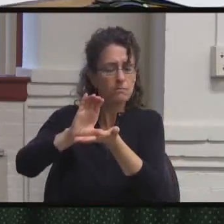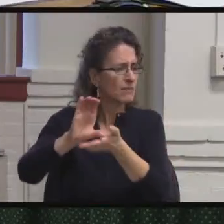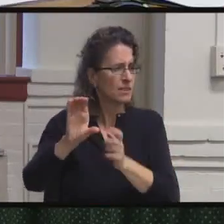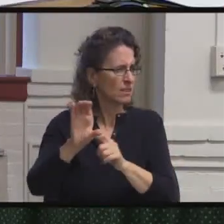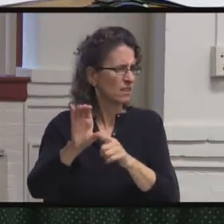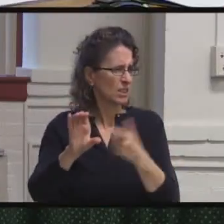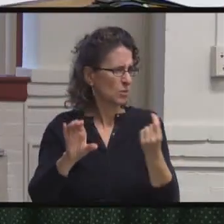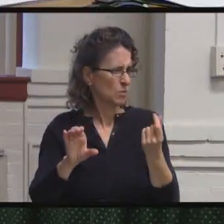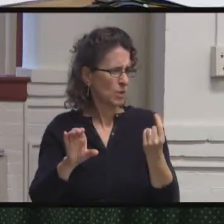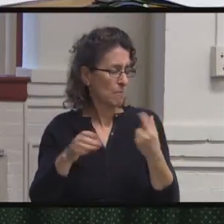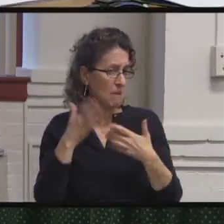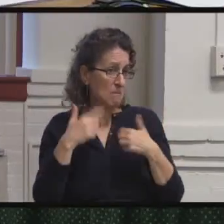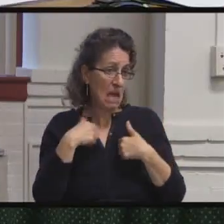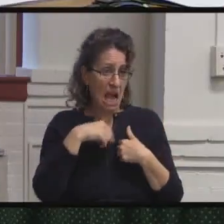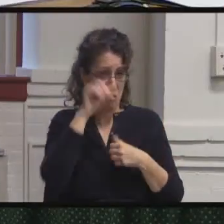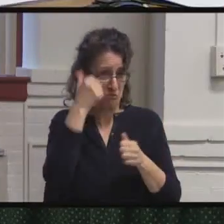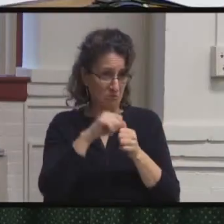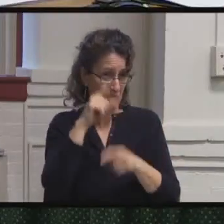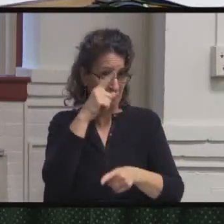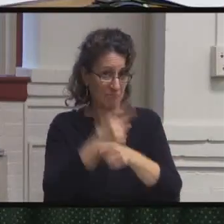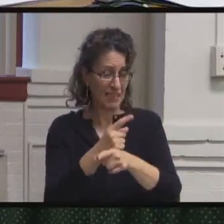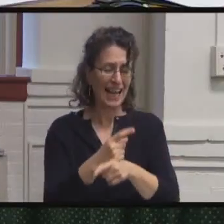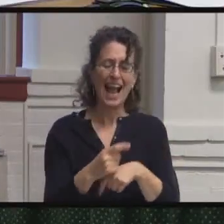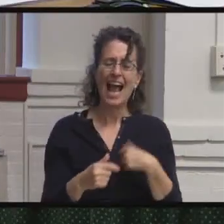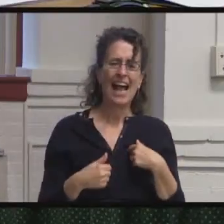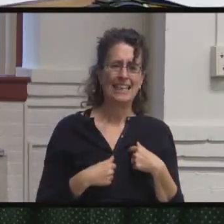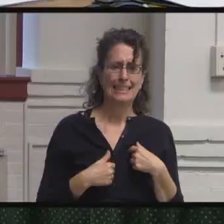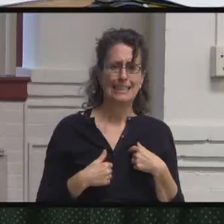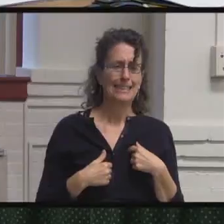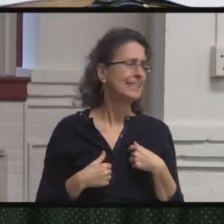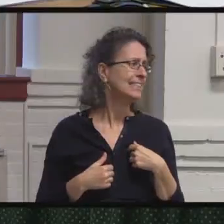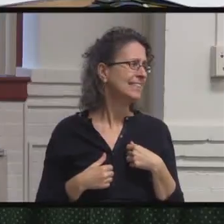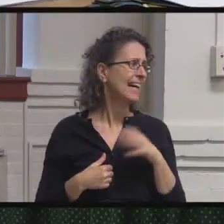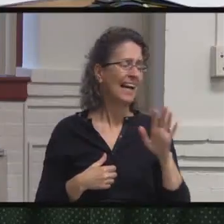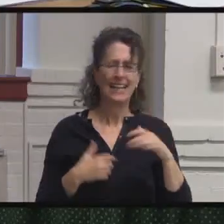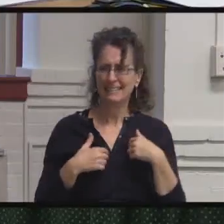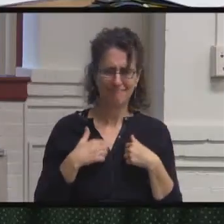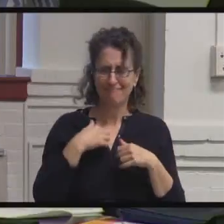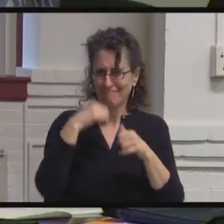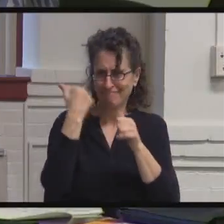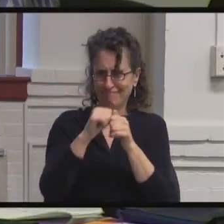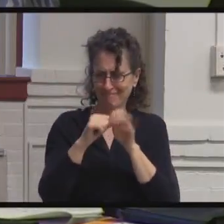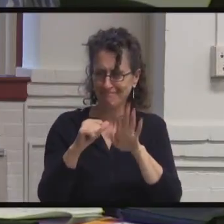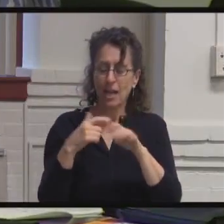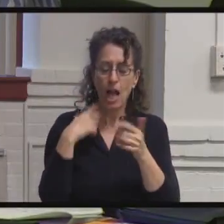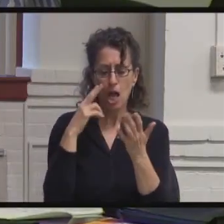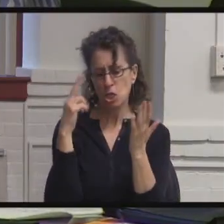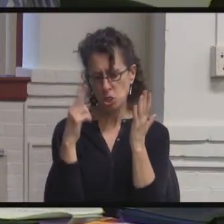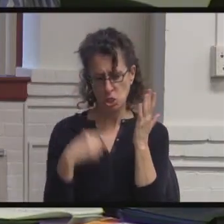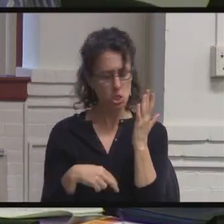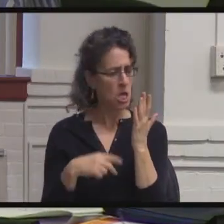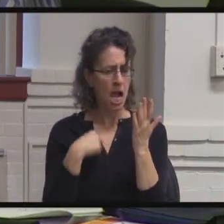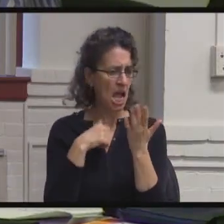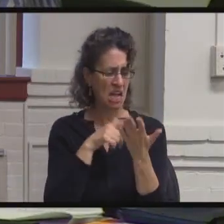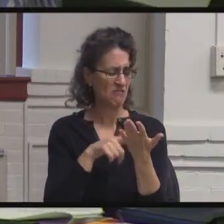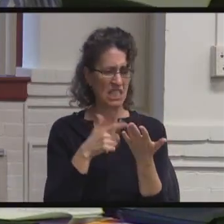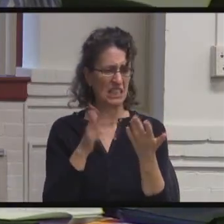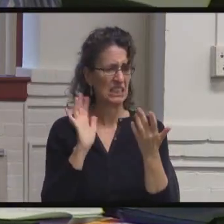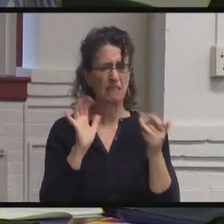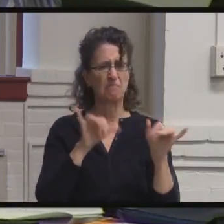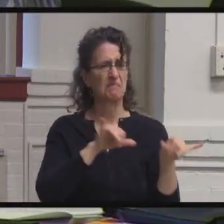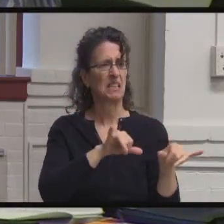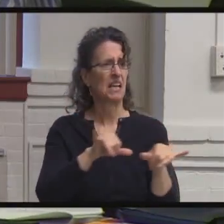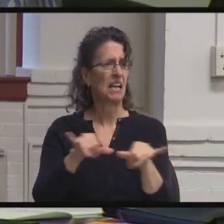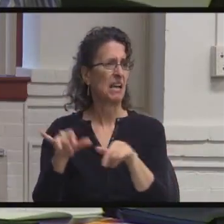remembering it properly? Dave, unfortunately, I just don't recall. When I looked at the report, I didn't see a big change, so. Probably